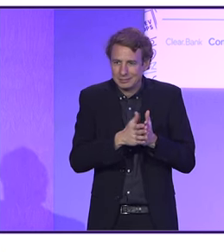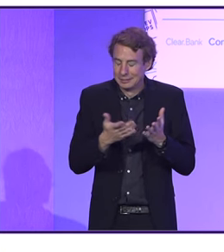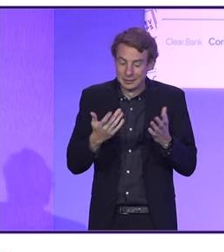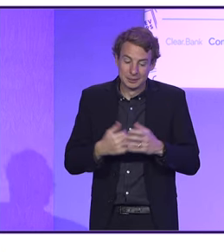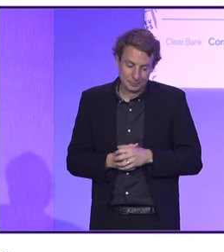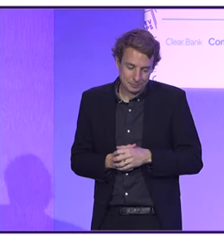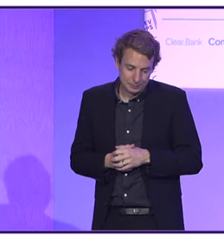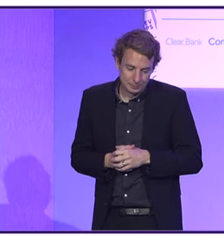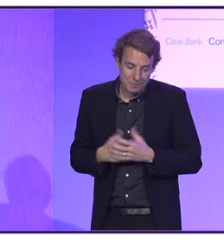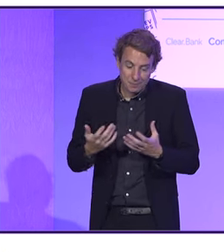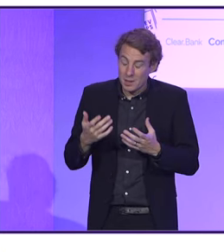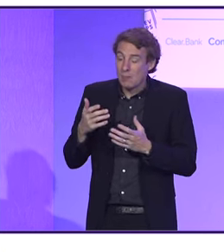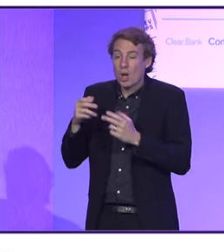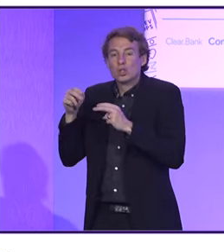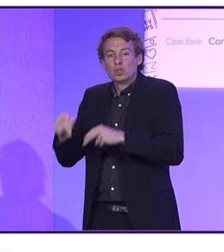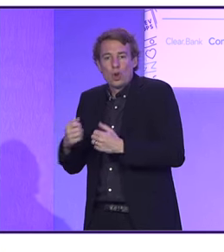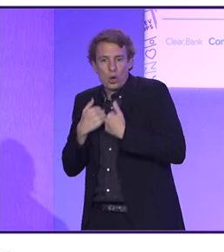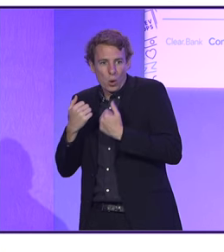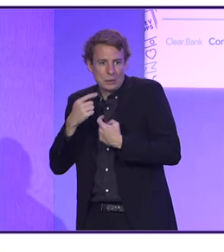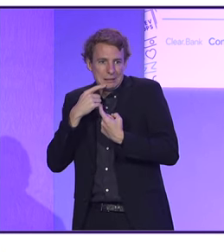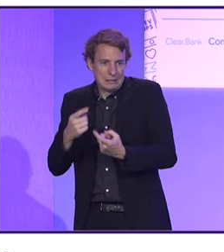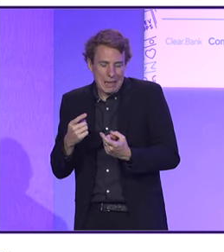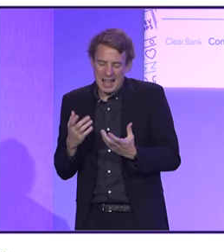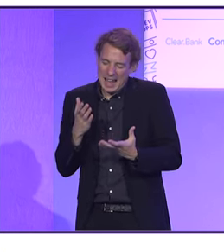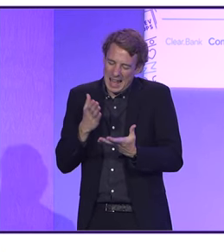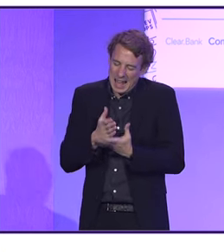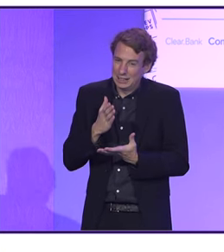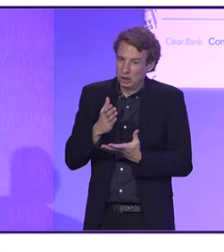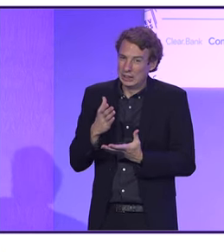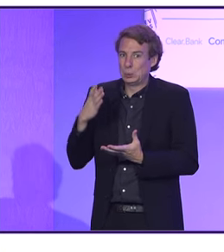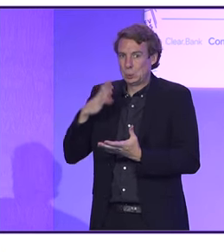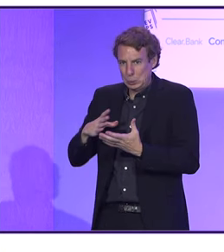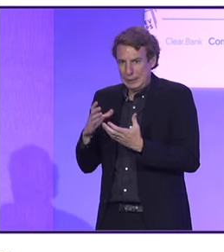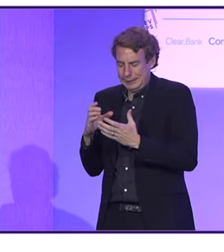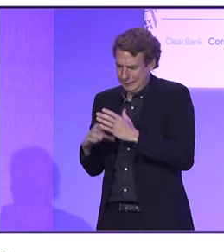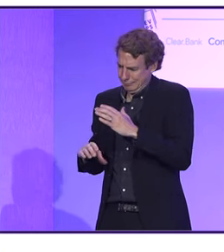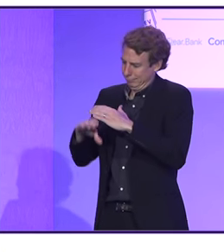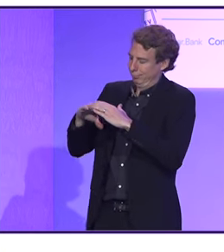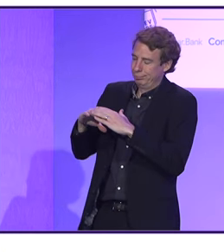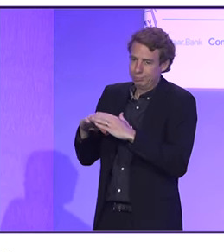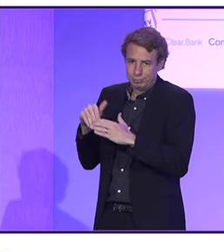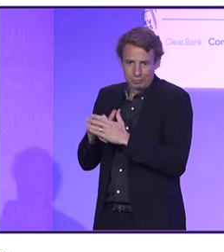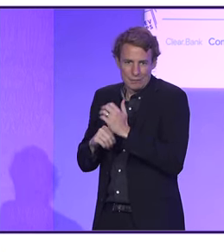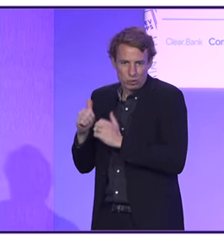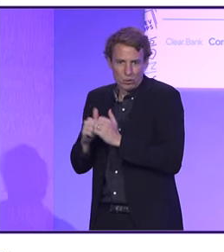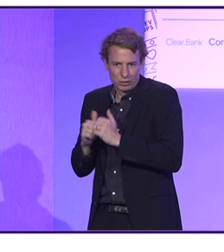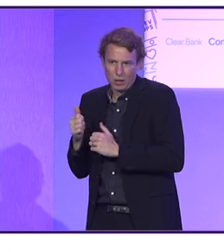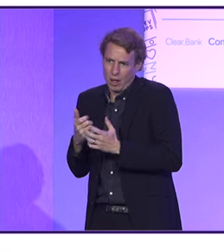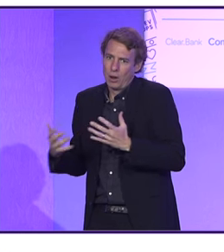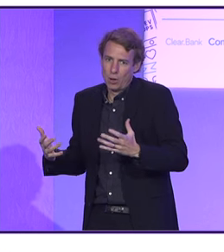and cockapoo owners have told me that this is actually not quite accurate, and the amount of infrastructure you need is quite a lot. But I think